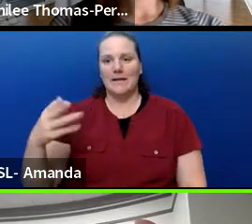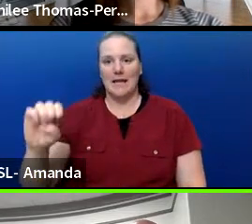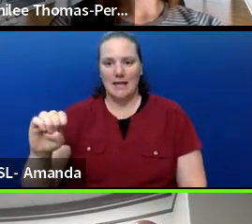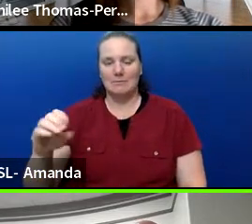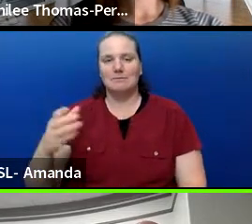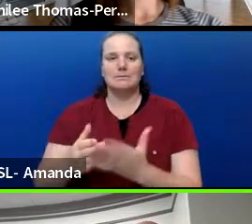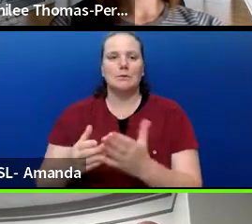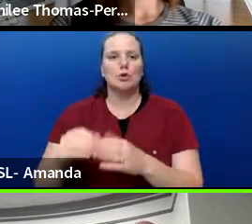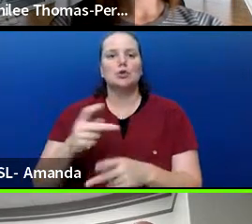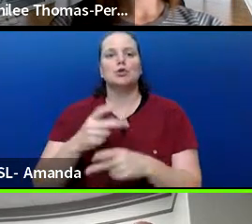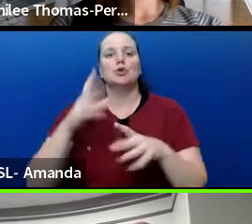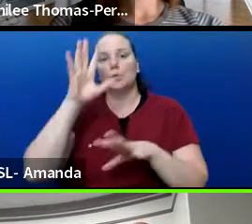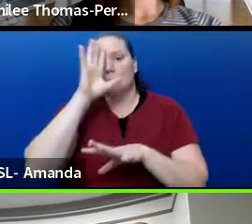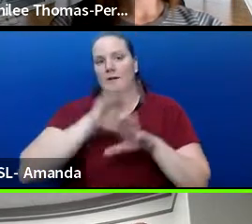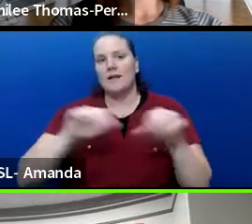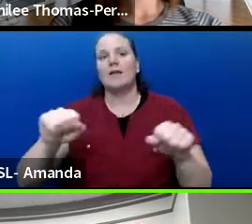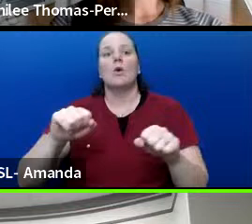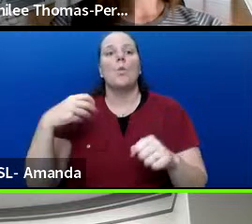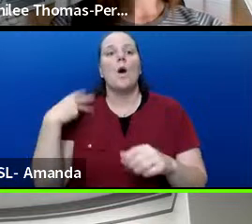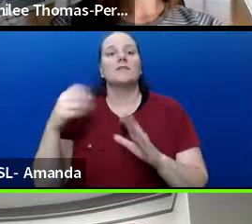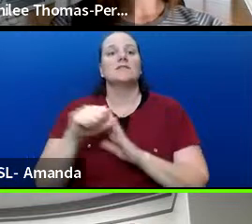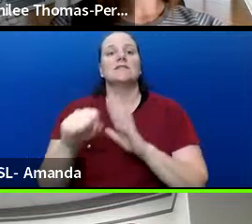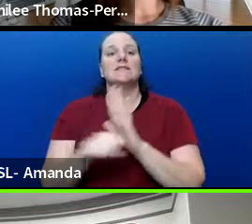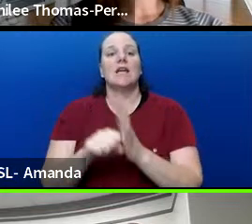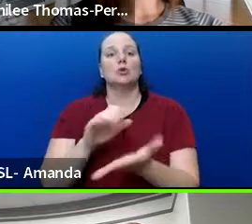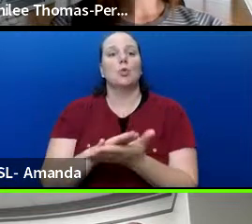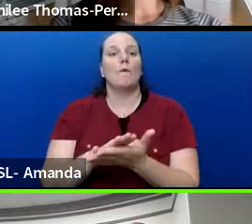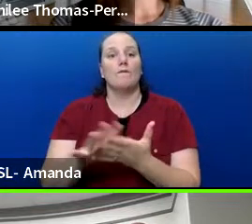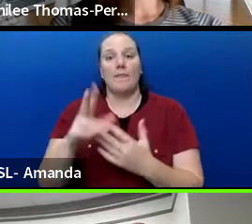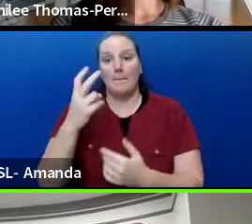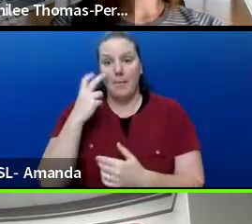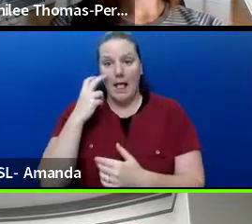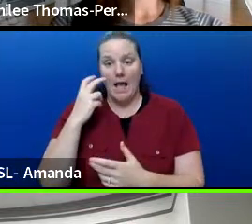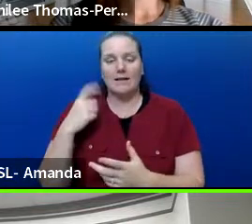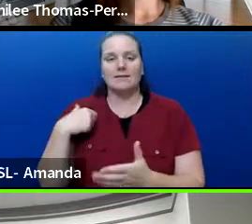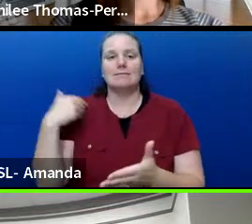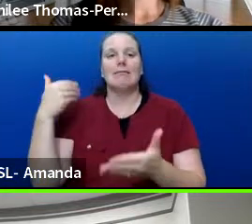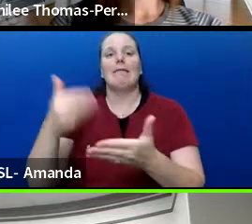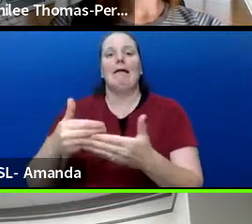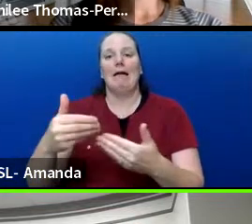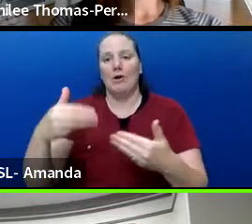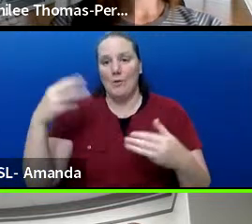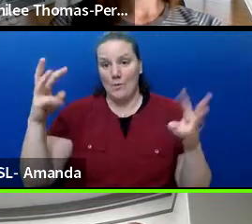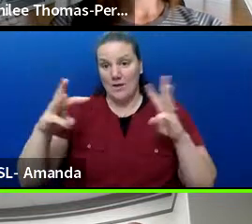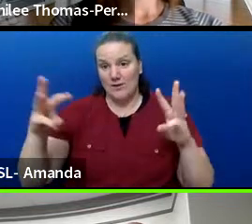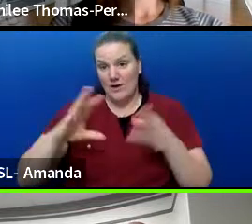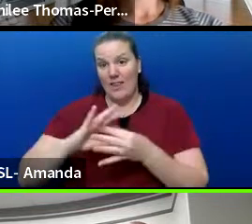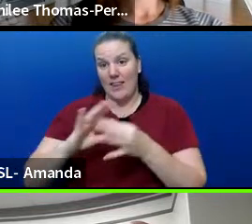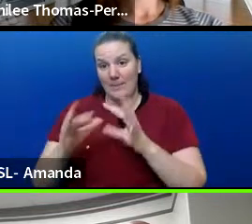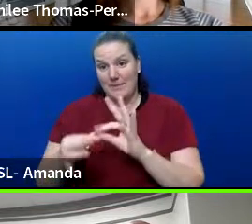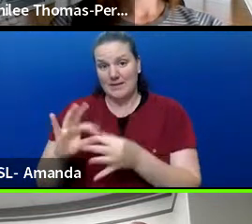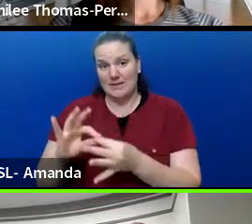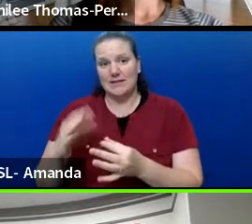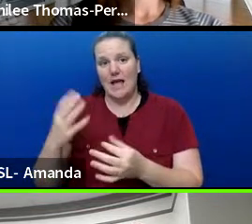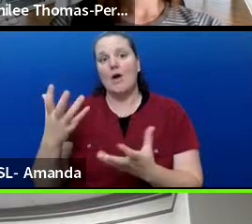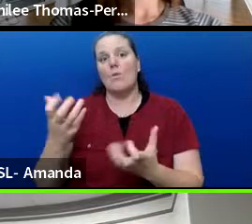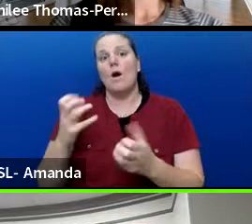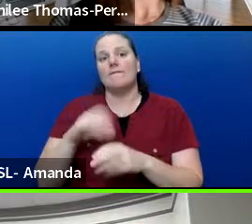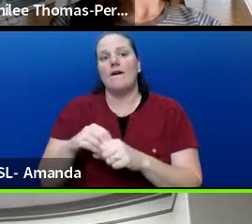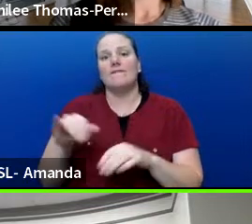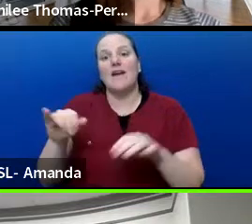superintendent at the Washington State School for the Blind, and I'm going to bring us to the Winter Olympics because I would want to be an ice hockey